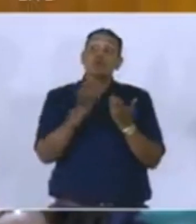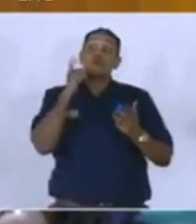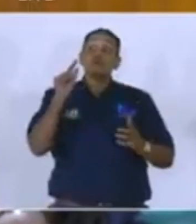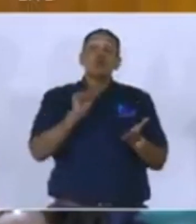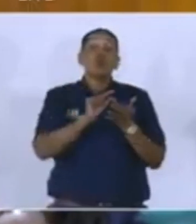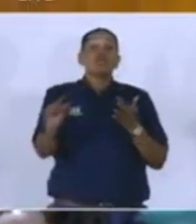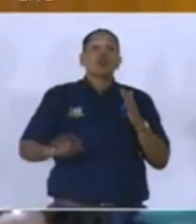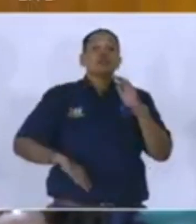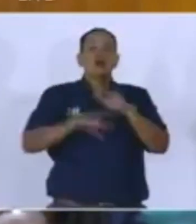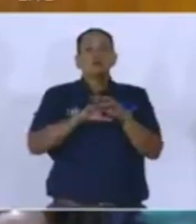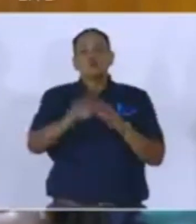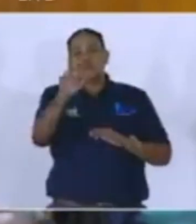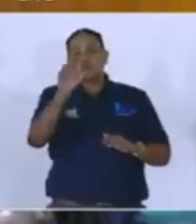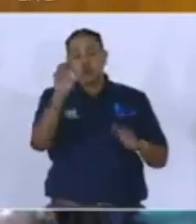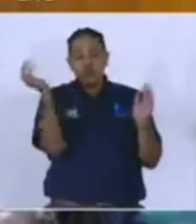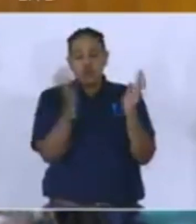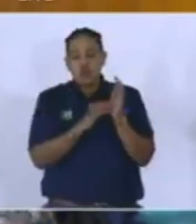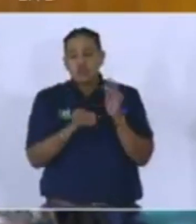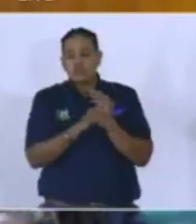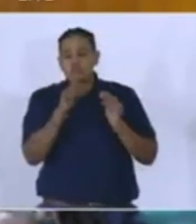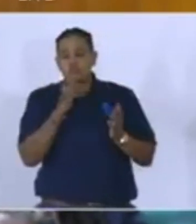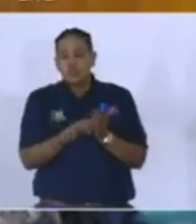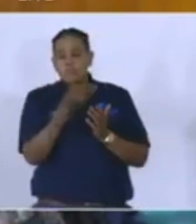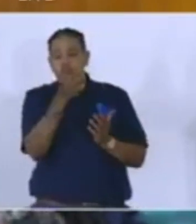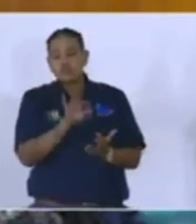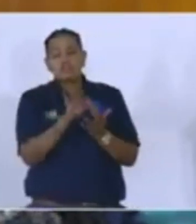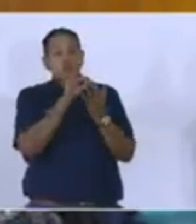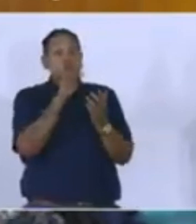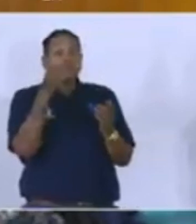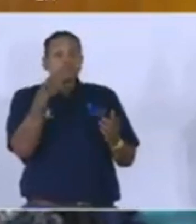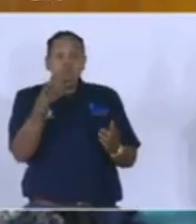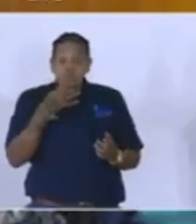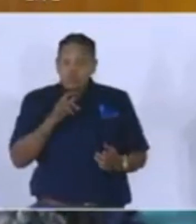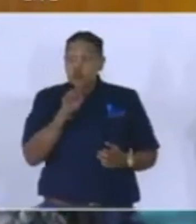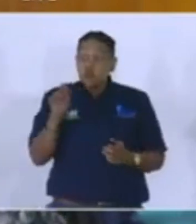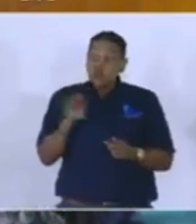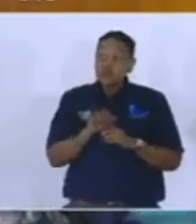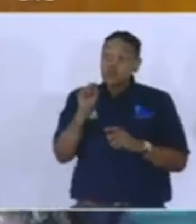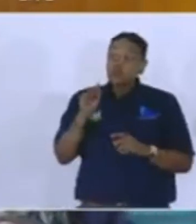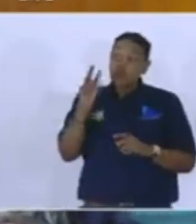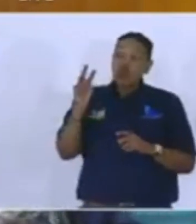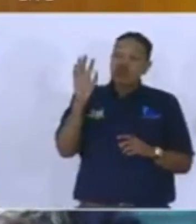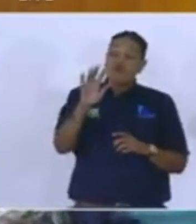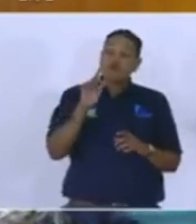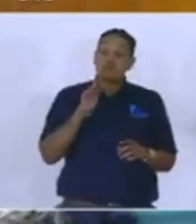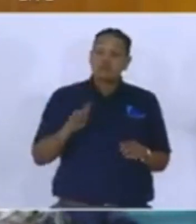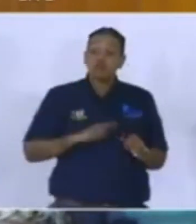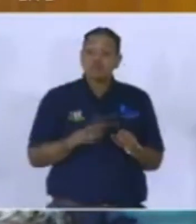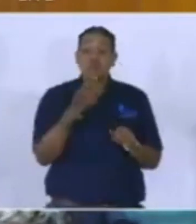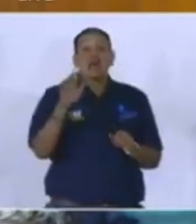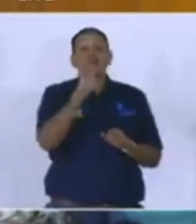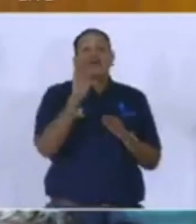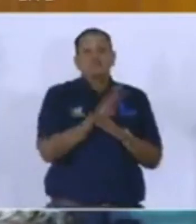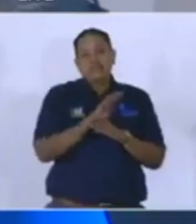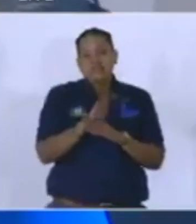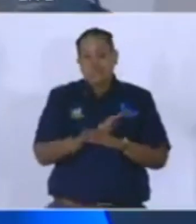of up to $300,000 to purchase specialized tools, software, to start their business.